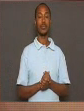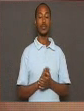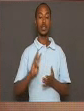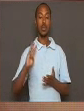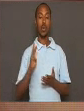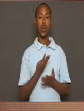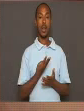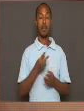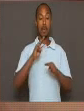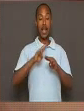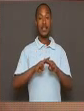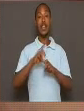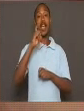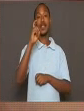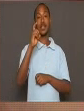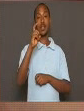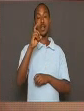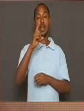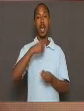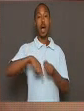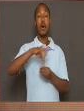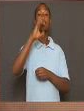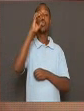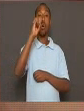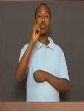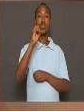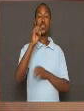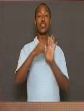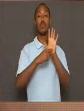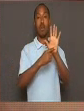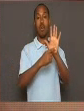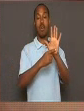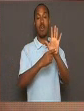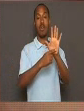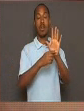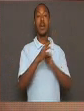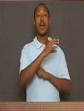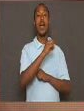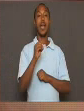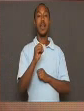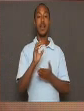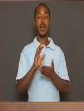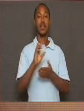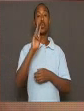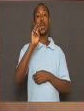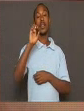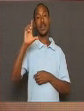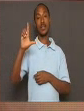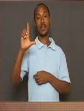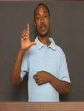We would place the X above the oxygen symbol and the 20